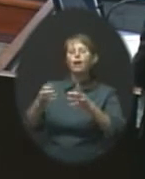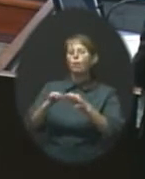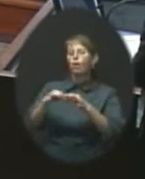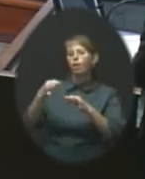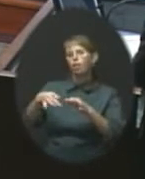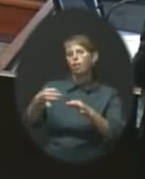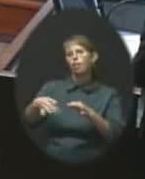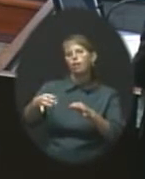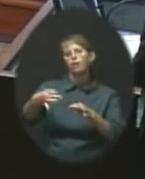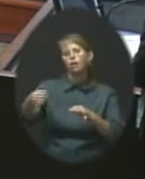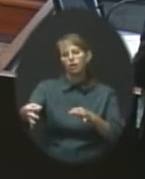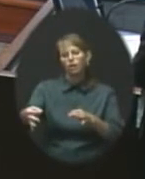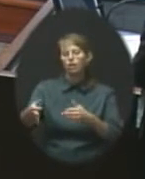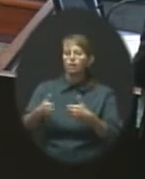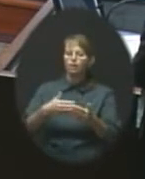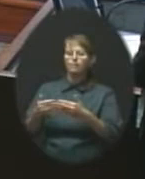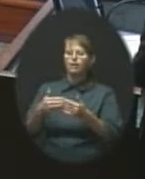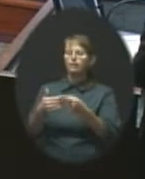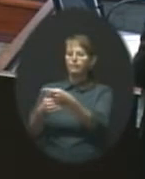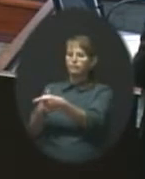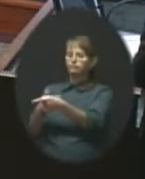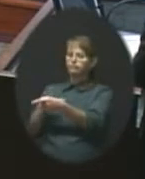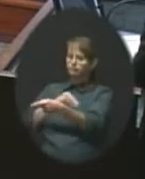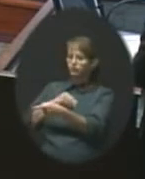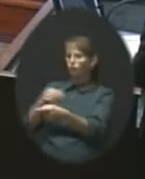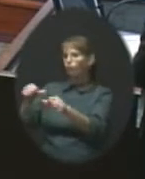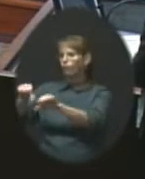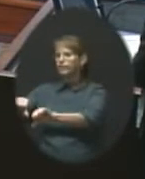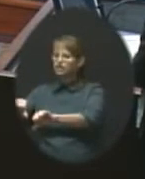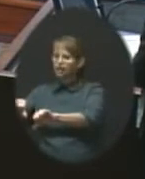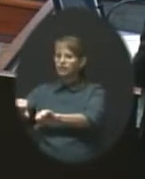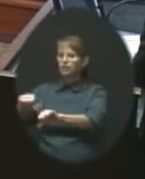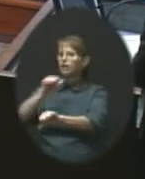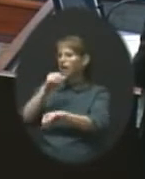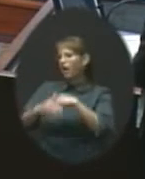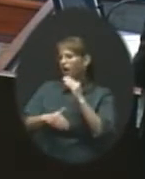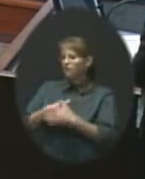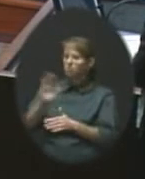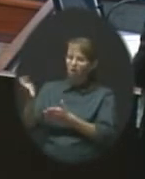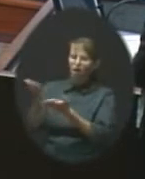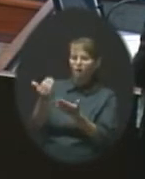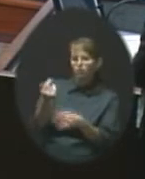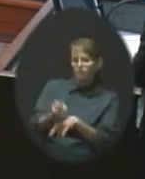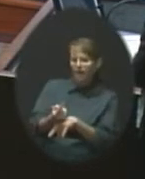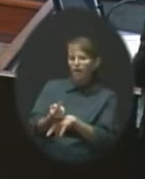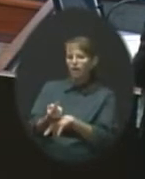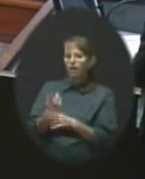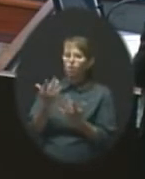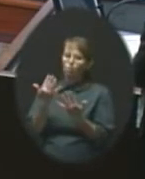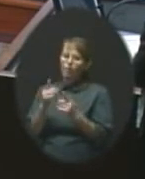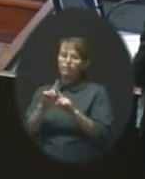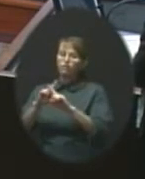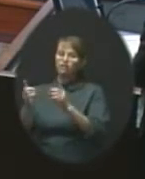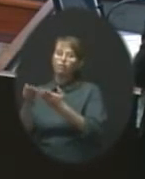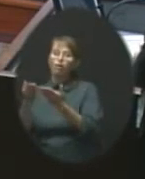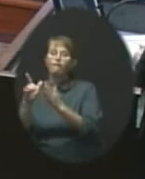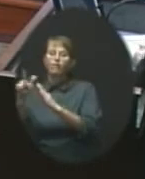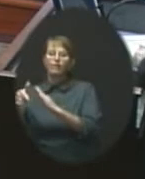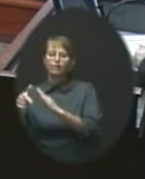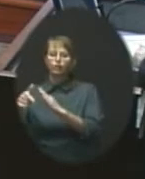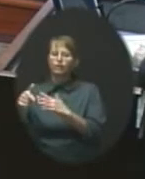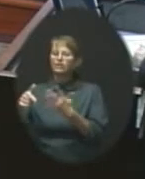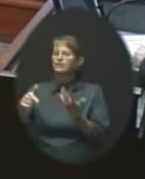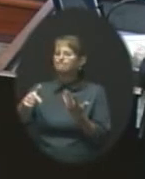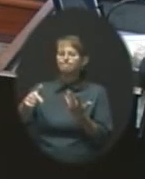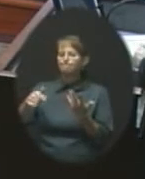okay, whether it's the offer that we reject the offer because we might not be comfortable with where it's at today, and waiting for a different offer down the road, I think